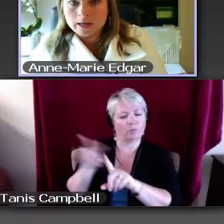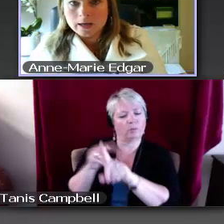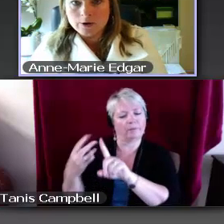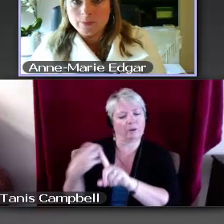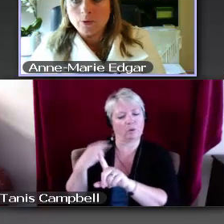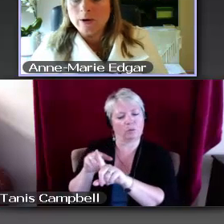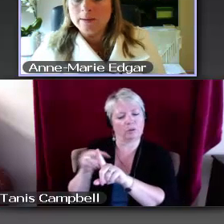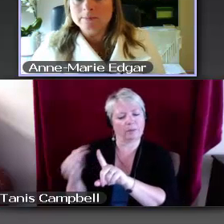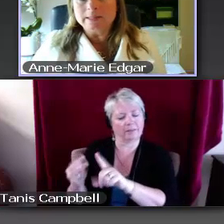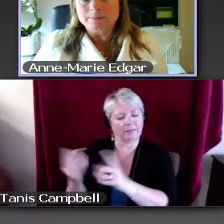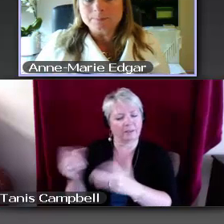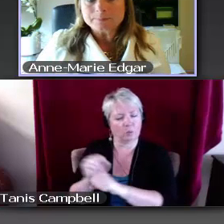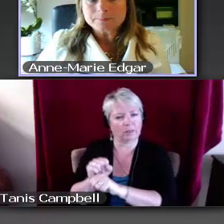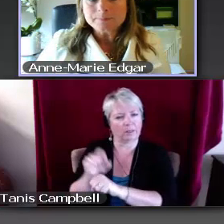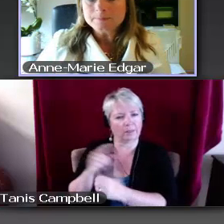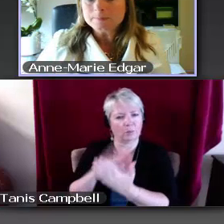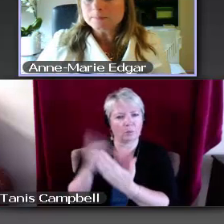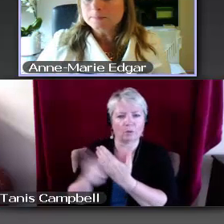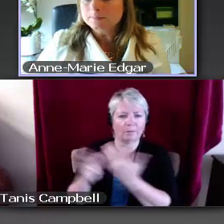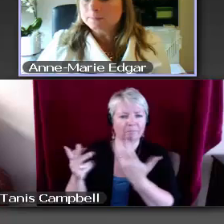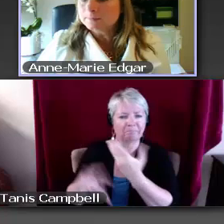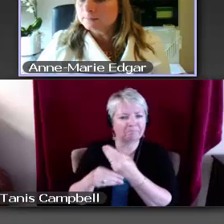in working in our programs?